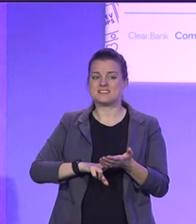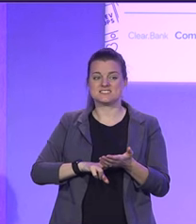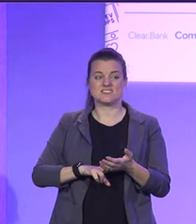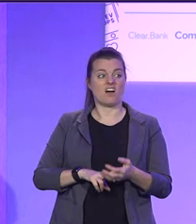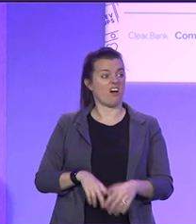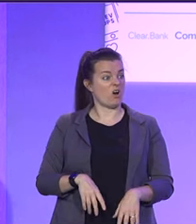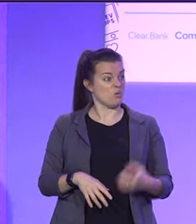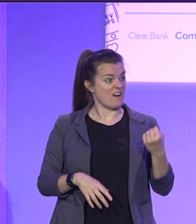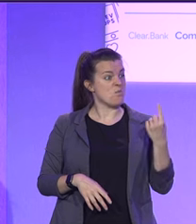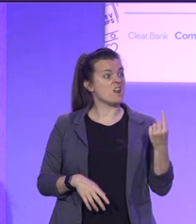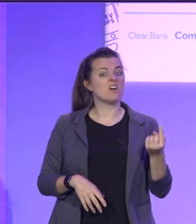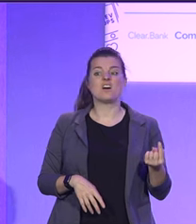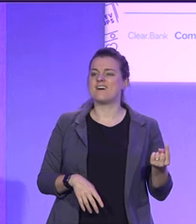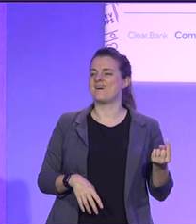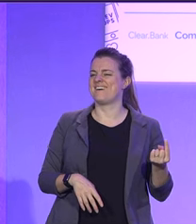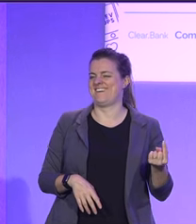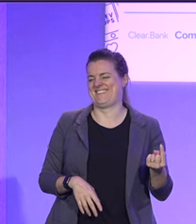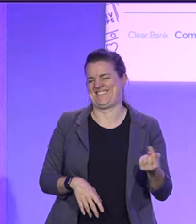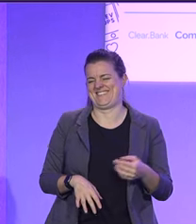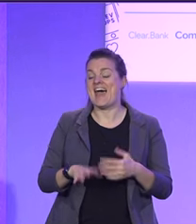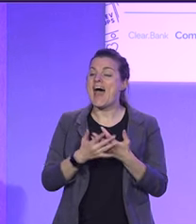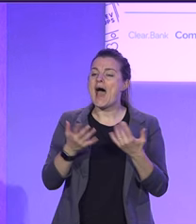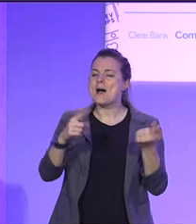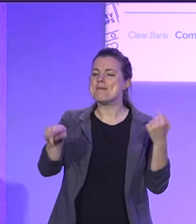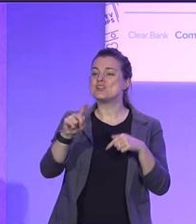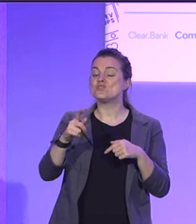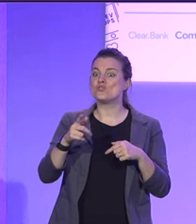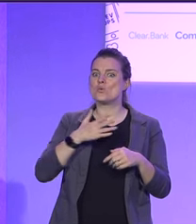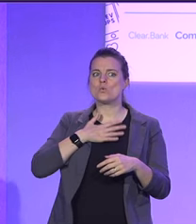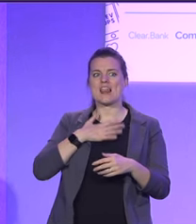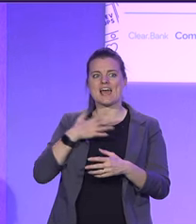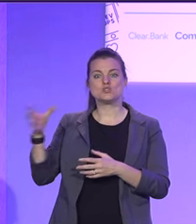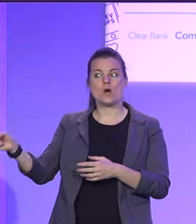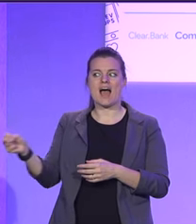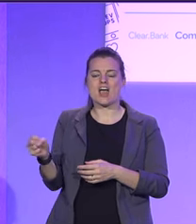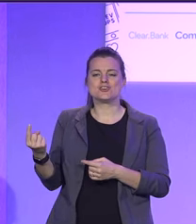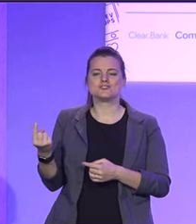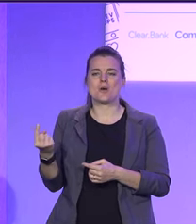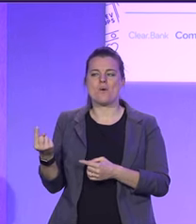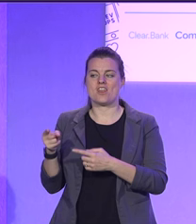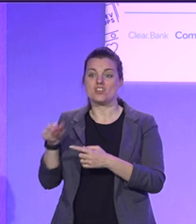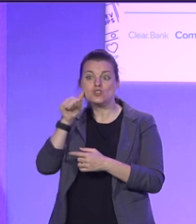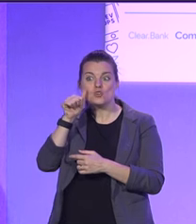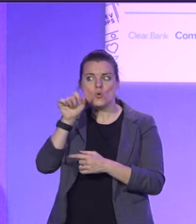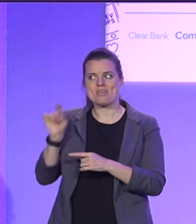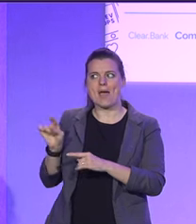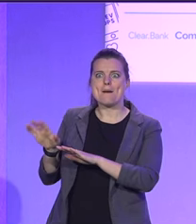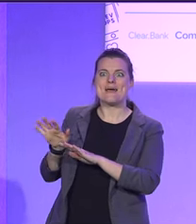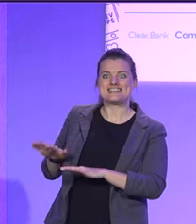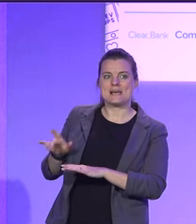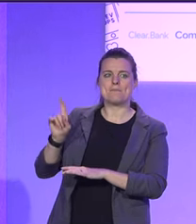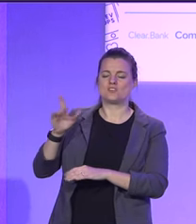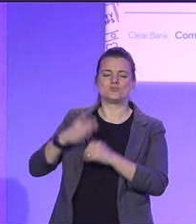Ah, we have one. How many of you would love to hire someone that you knew was amazing for the job, but never had to look at